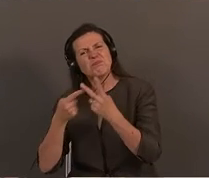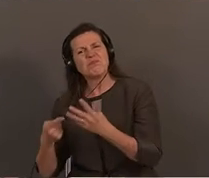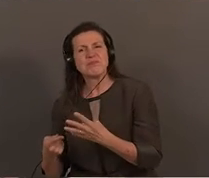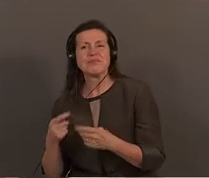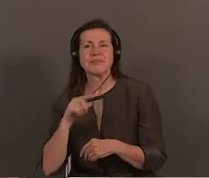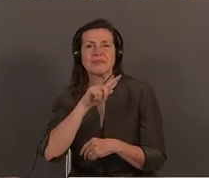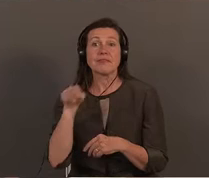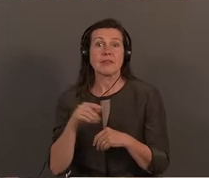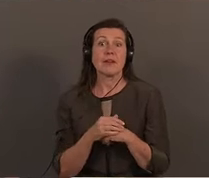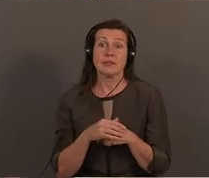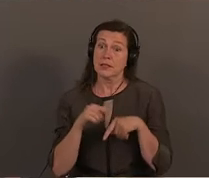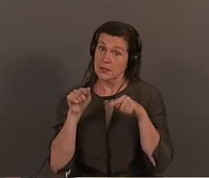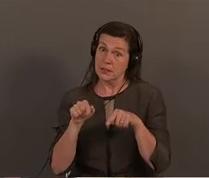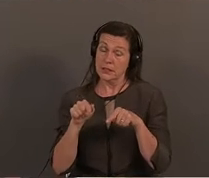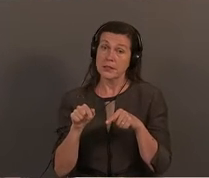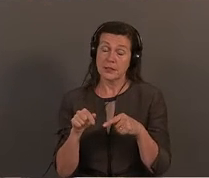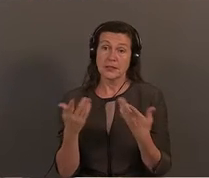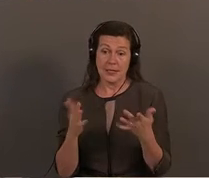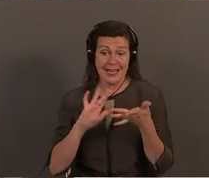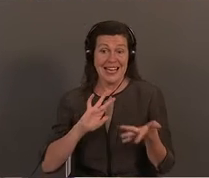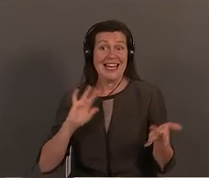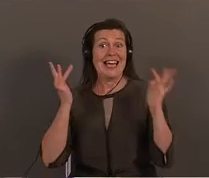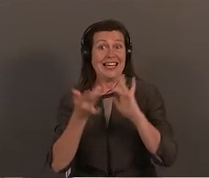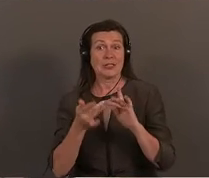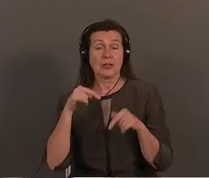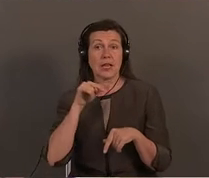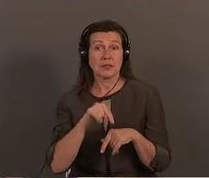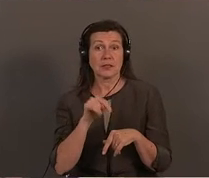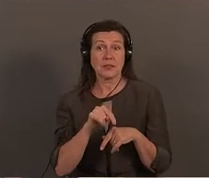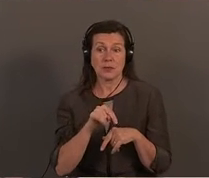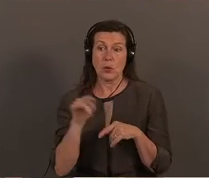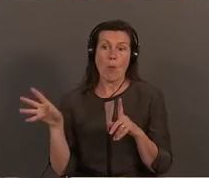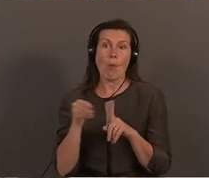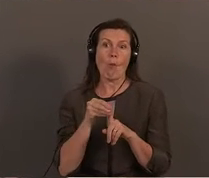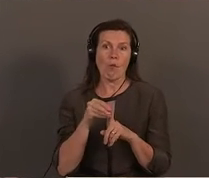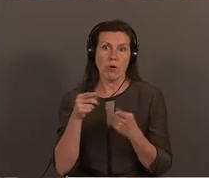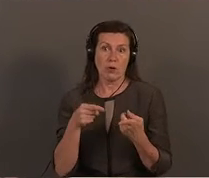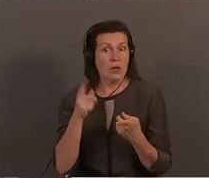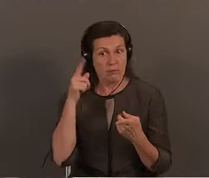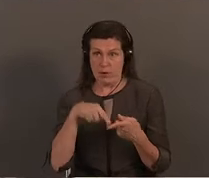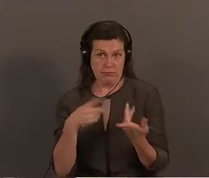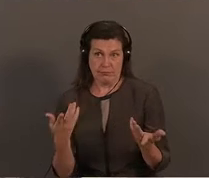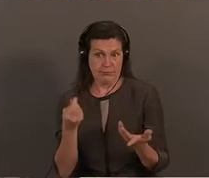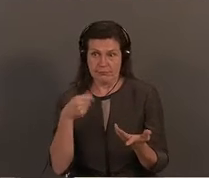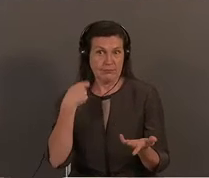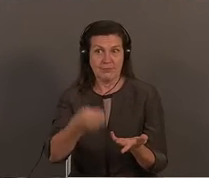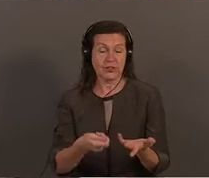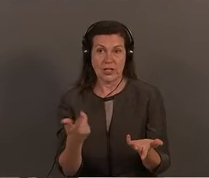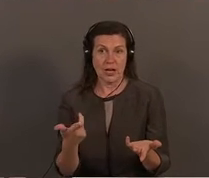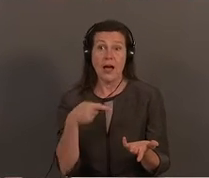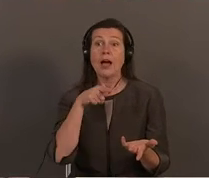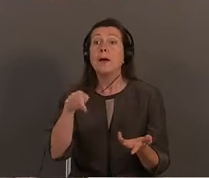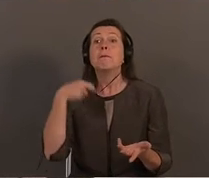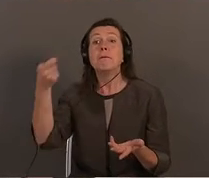and it means over the internet it's practically free of charge. Free of if charge. You paid already for the